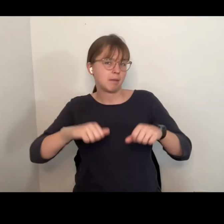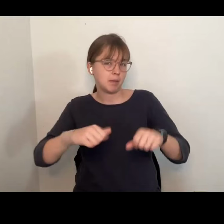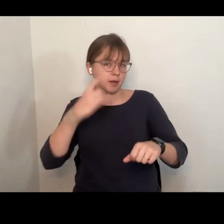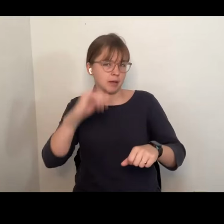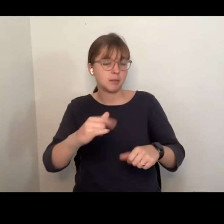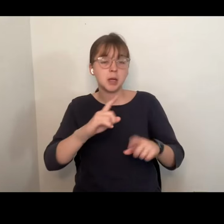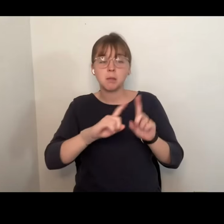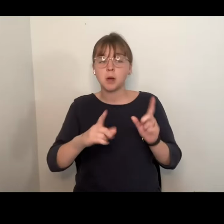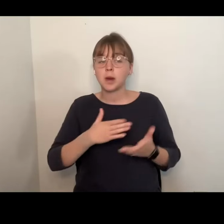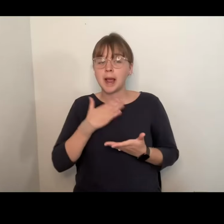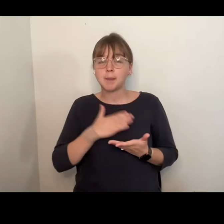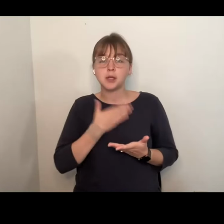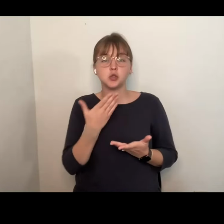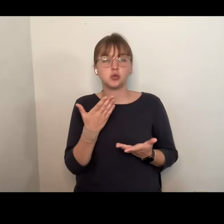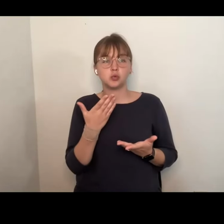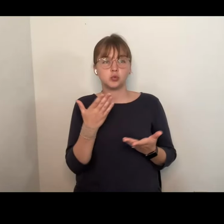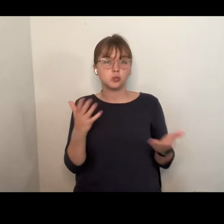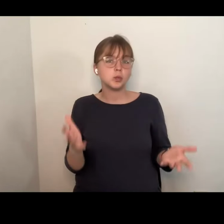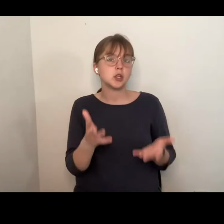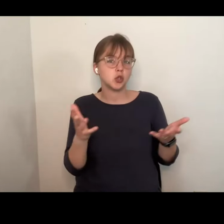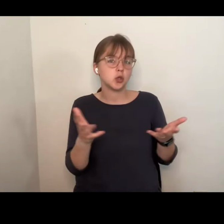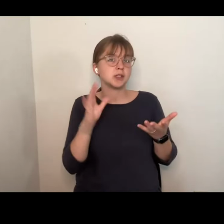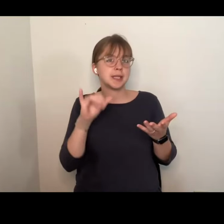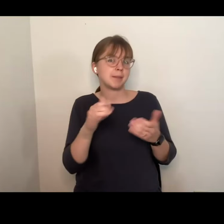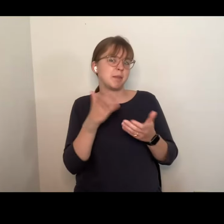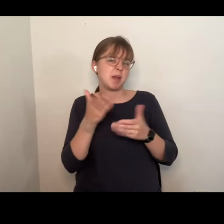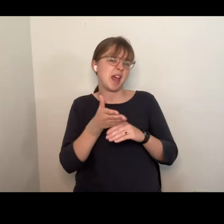to work with somebody to after our curriculums are done.